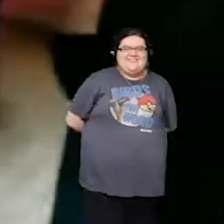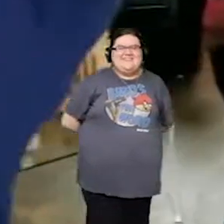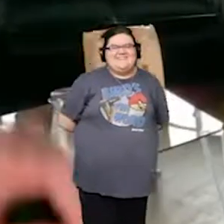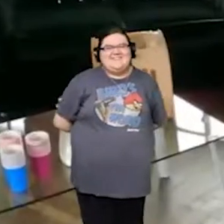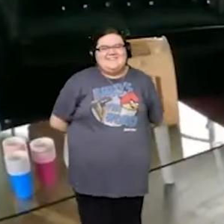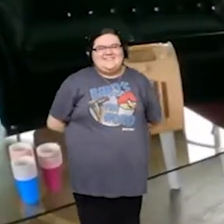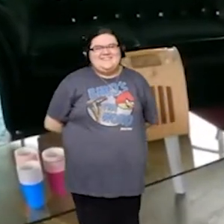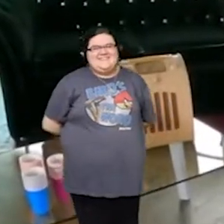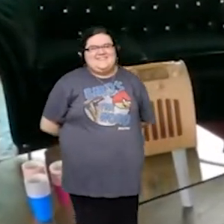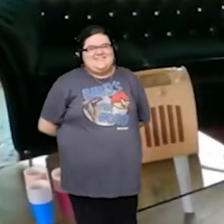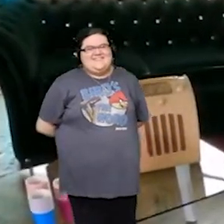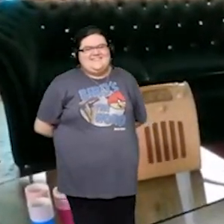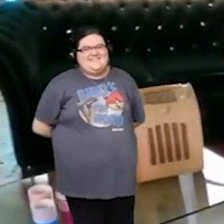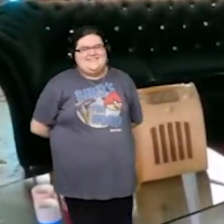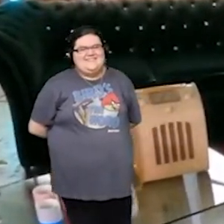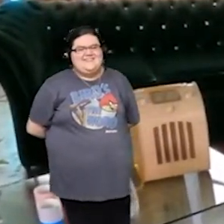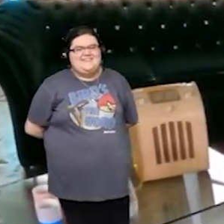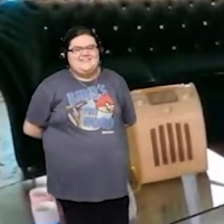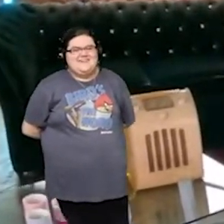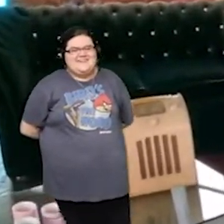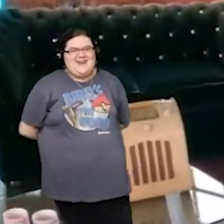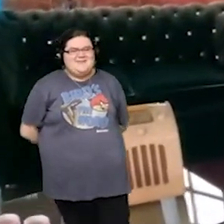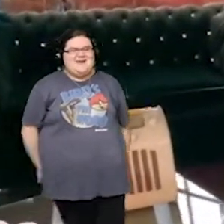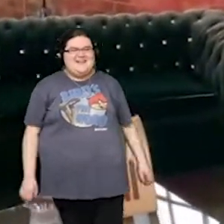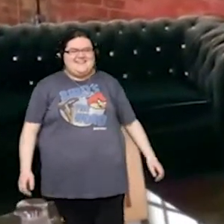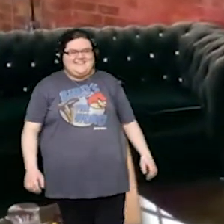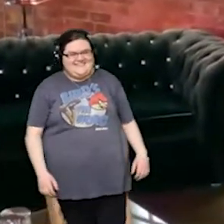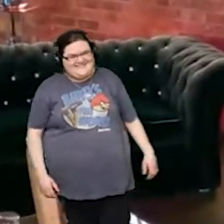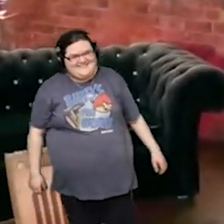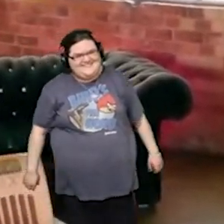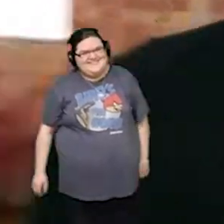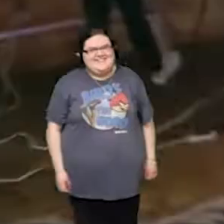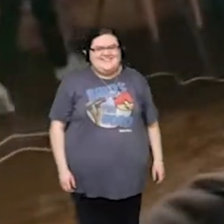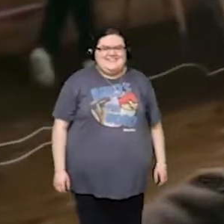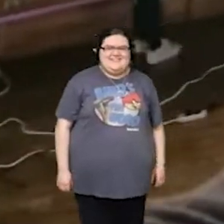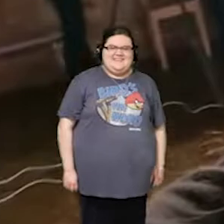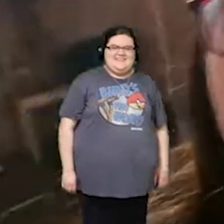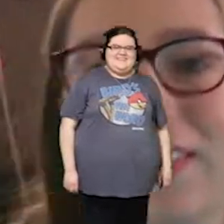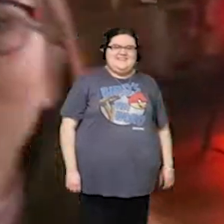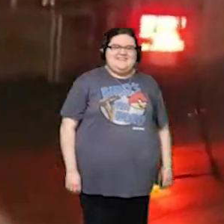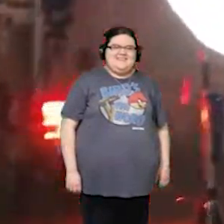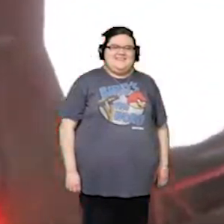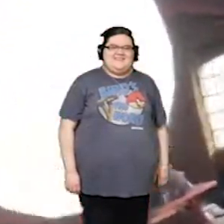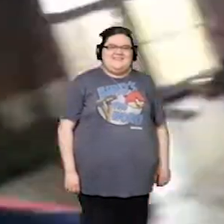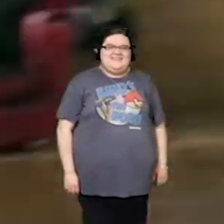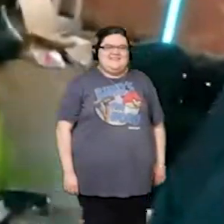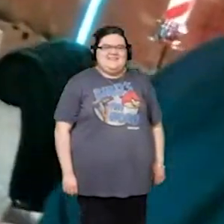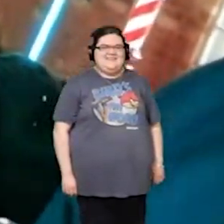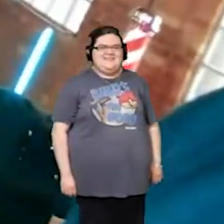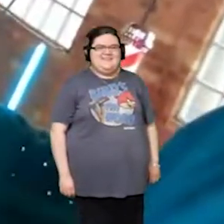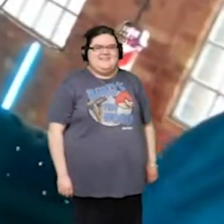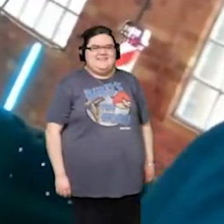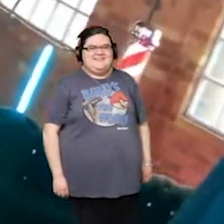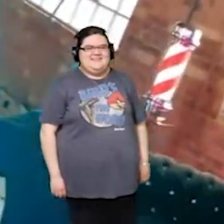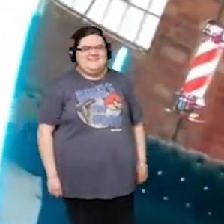like a little pattern in the side, like a little. A camera pattern. Like a camera pattern. A camera pattern. Yeah, I rate that. Get rid of it as well. Yeah. Hey, well, I don't know if that. If you want us to